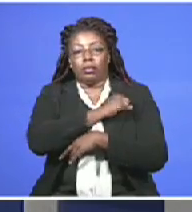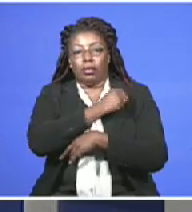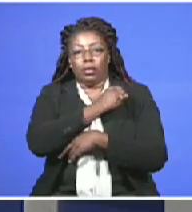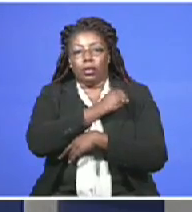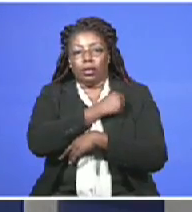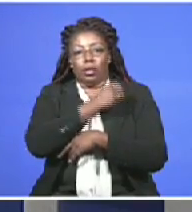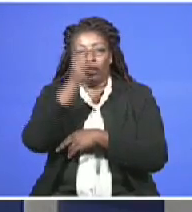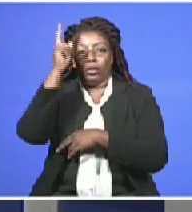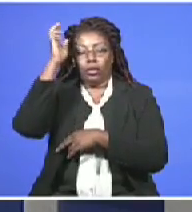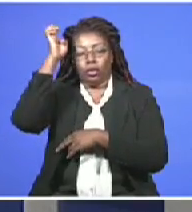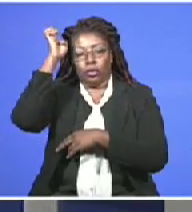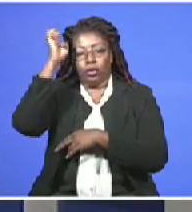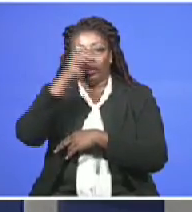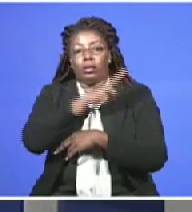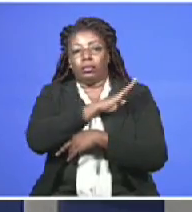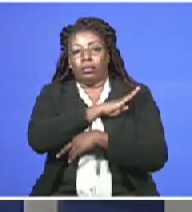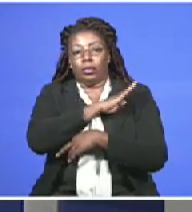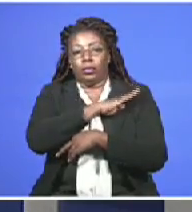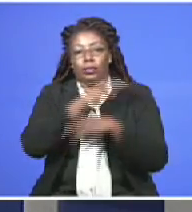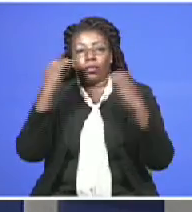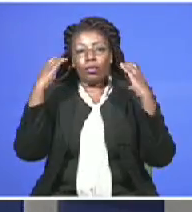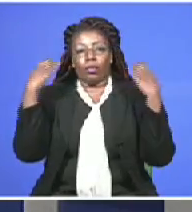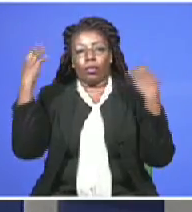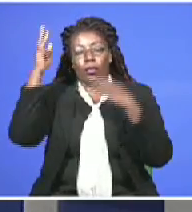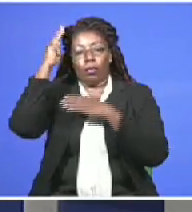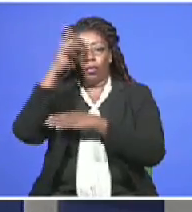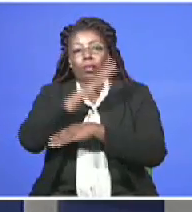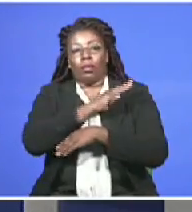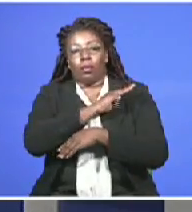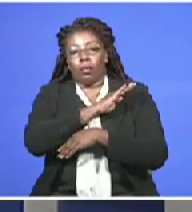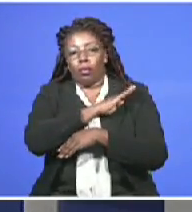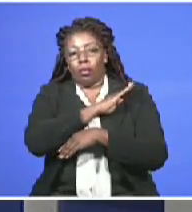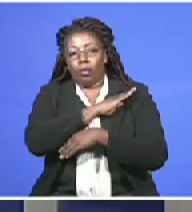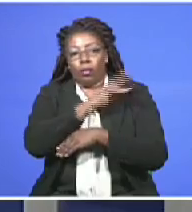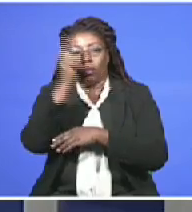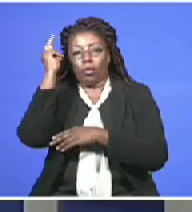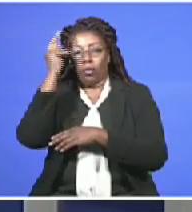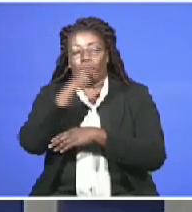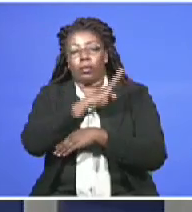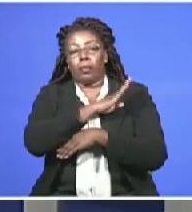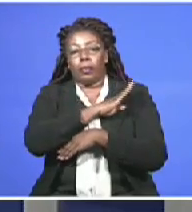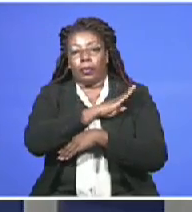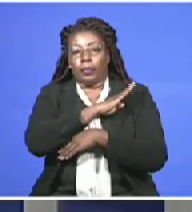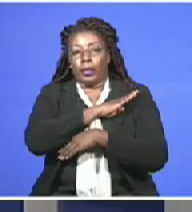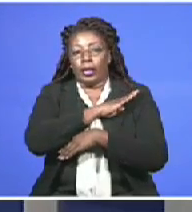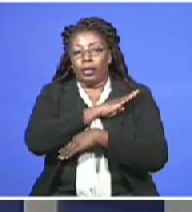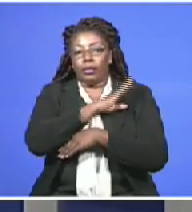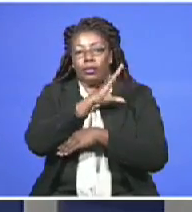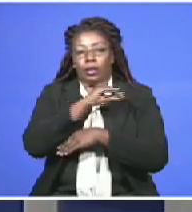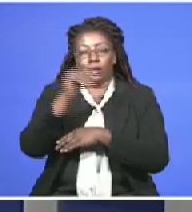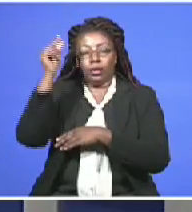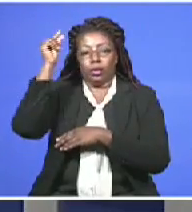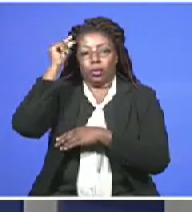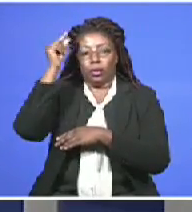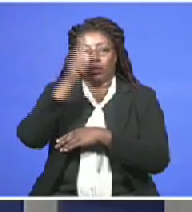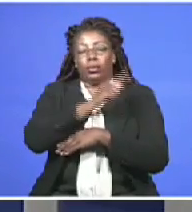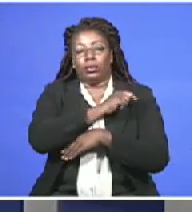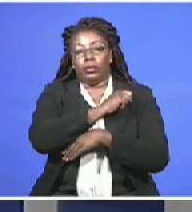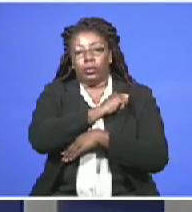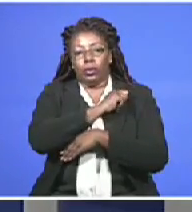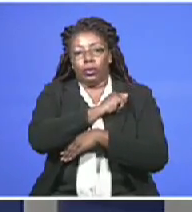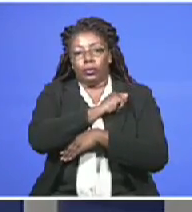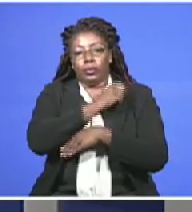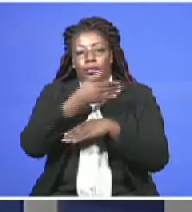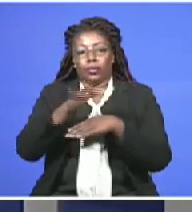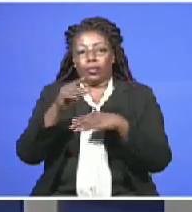and Eugene Bain. The coaching staff made up of Mario Boleg, Norris Bain, Wade Watson, and Quentin 3-ounce Hall.